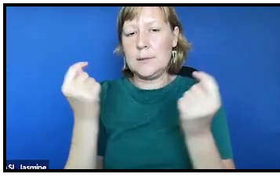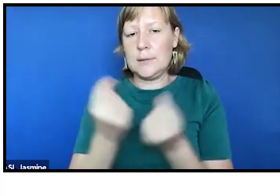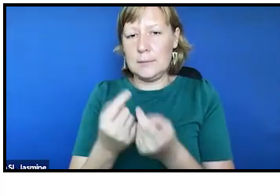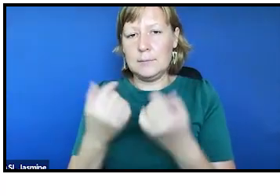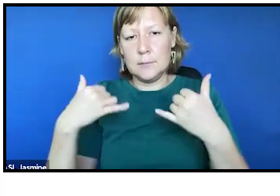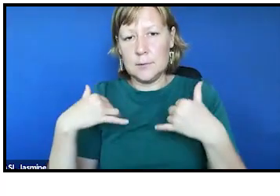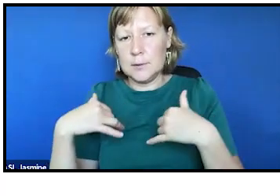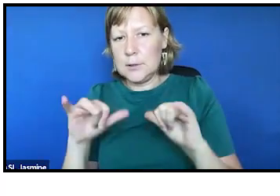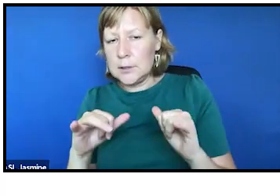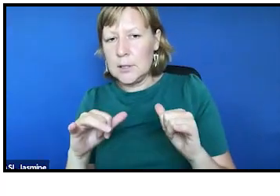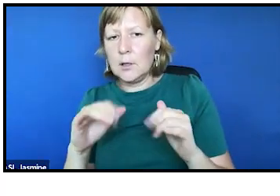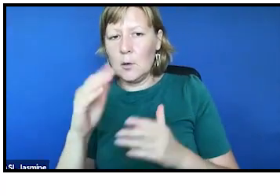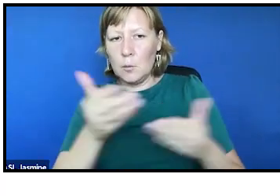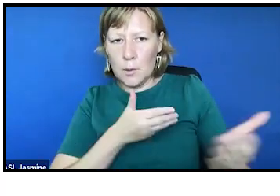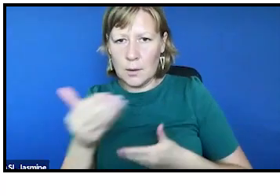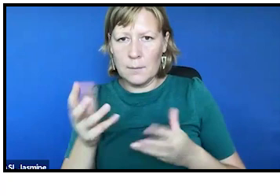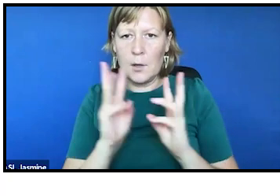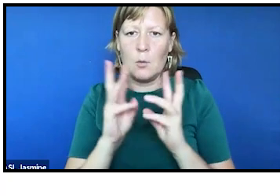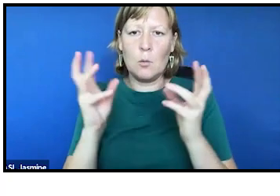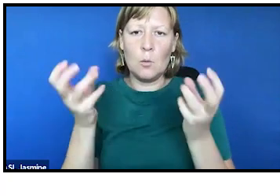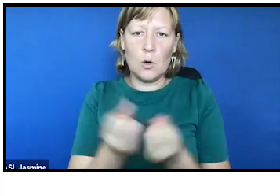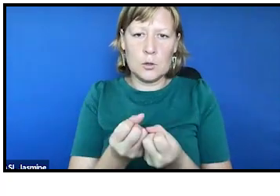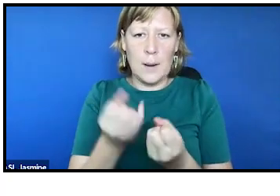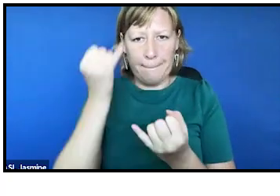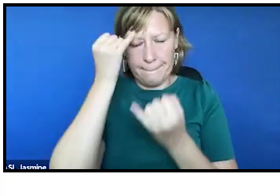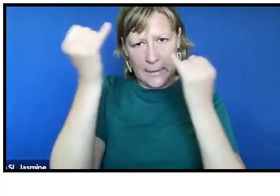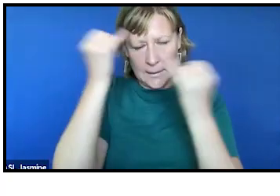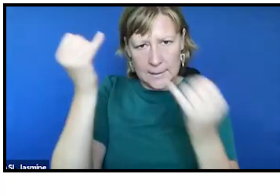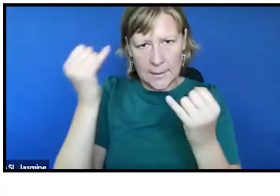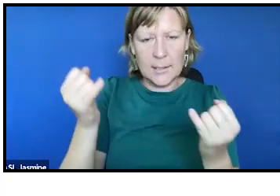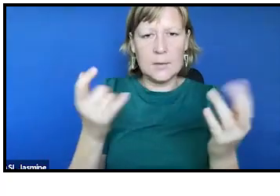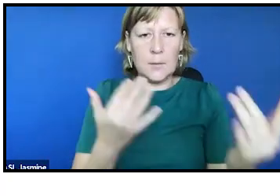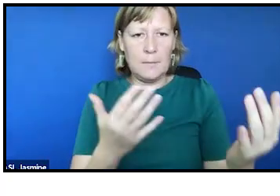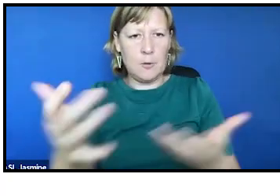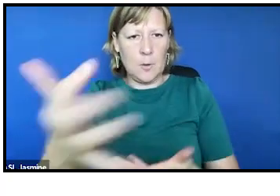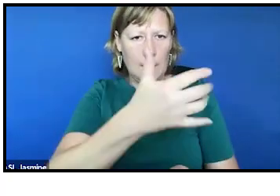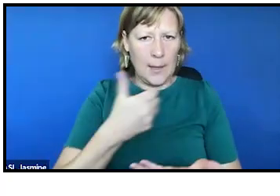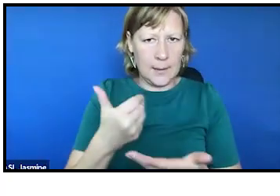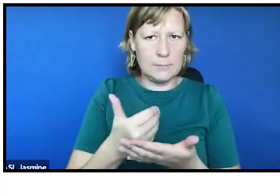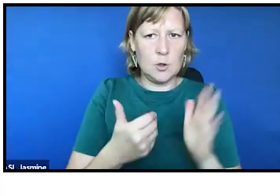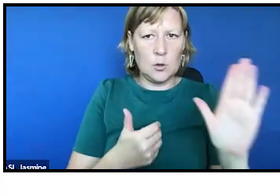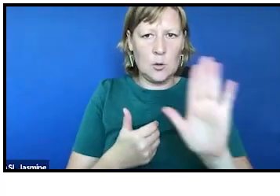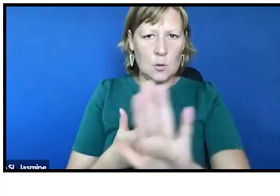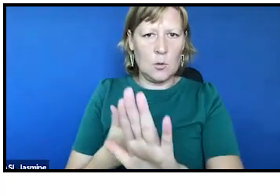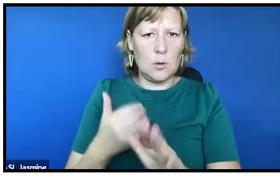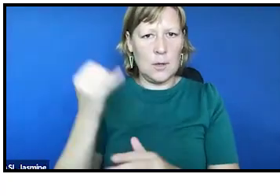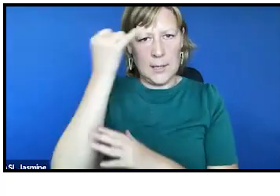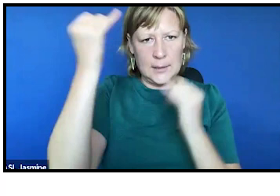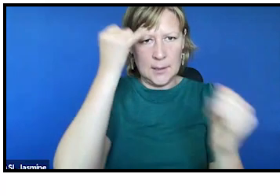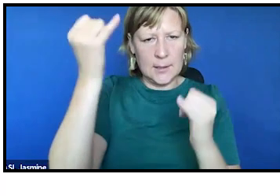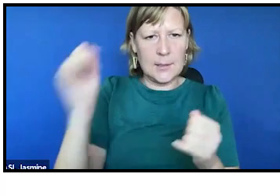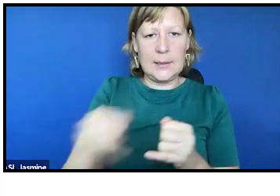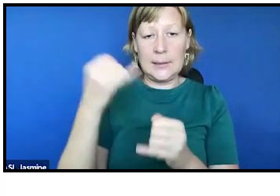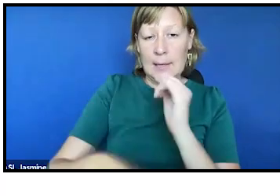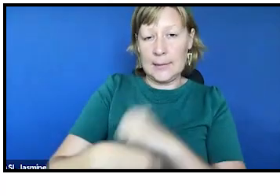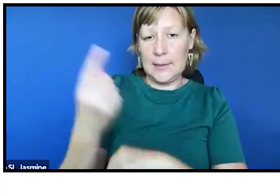workshop proposals for We Belong Here. Now, the final date to submit a presentation proposal is Friday, April 12th.